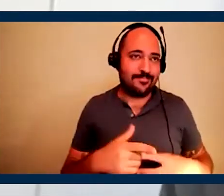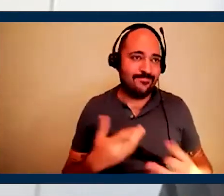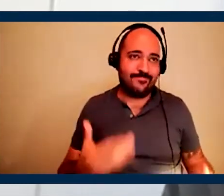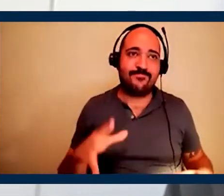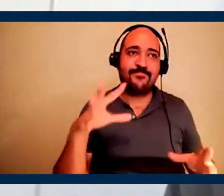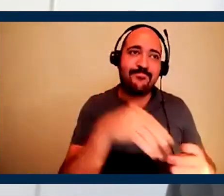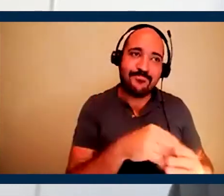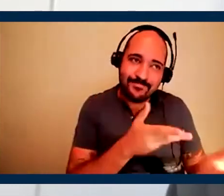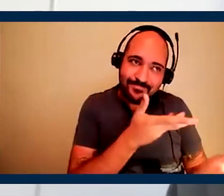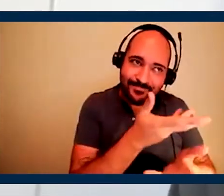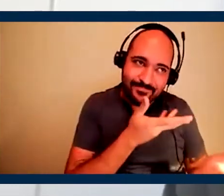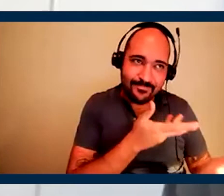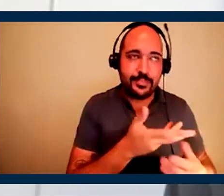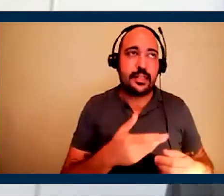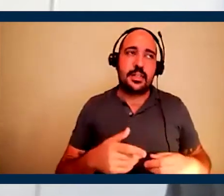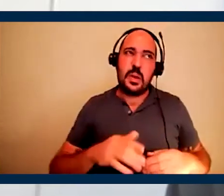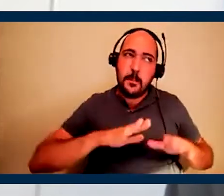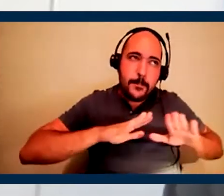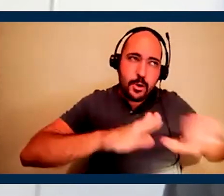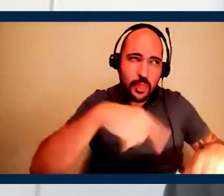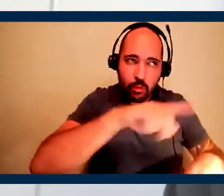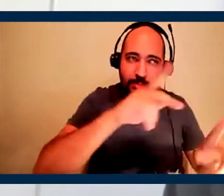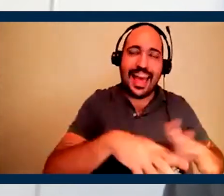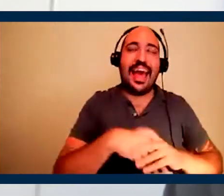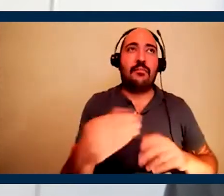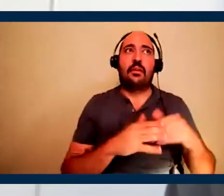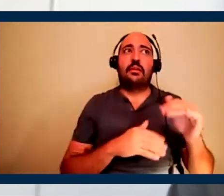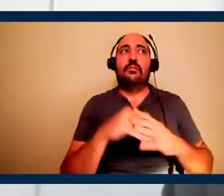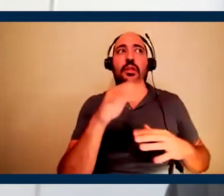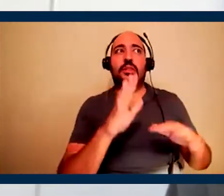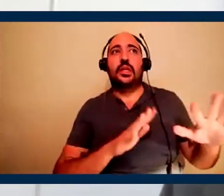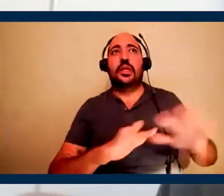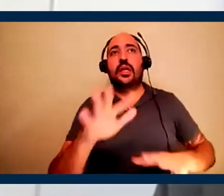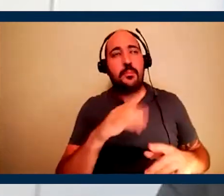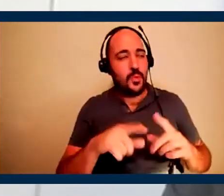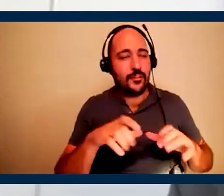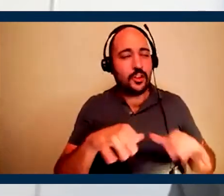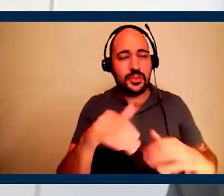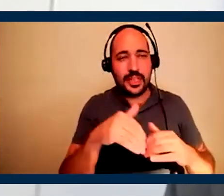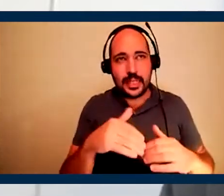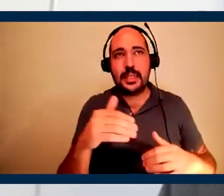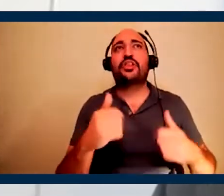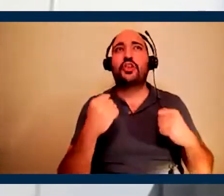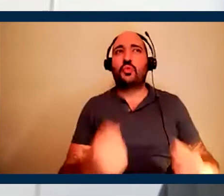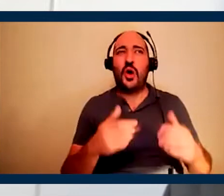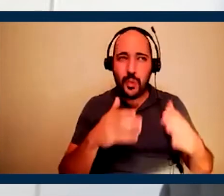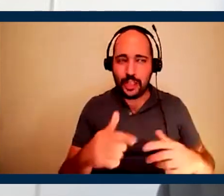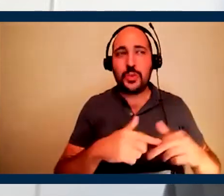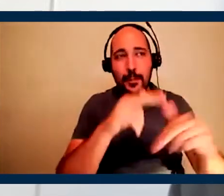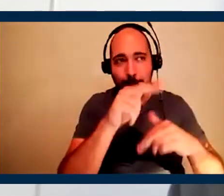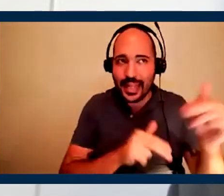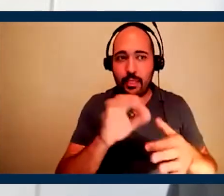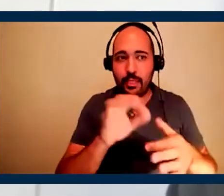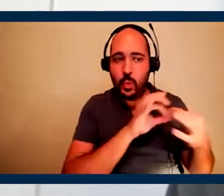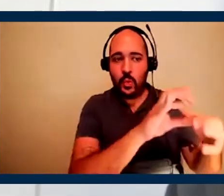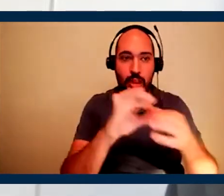them. And you have to be able to do it in a thoughtful way that builds stronger coalitions. And when you realize that you have that skill and that you're developing that skill, that's